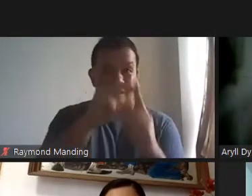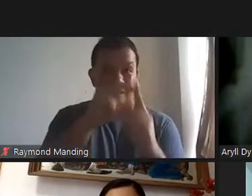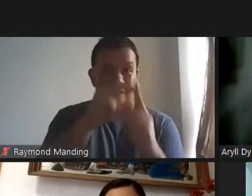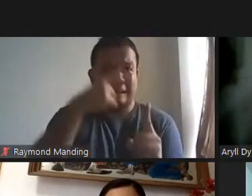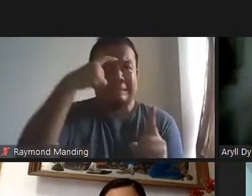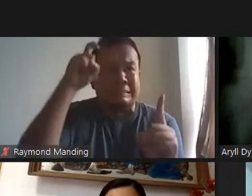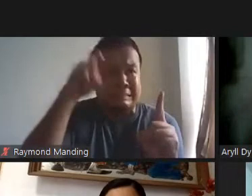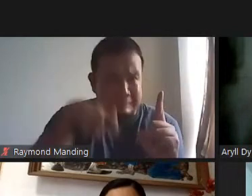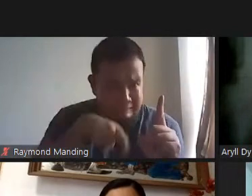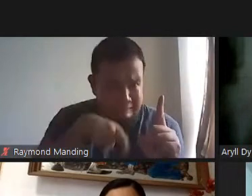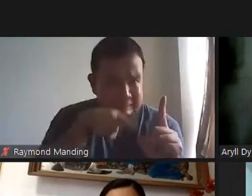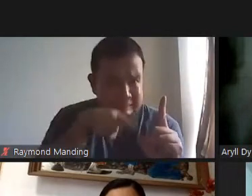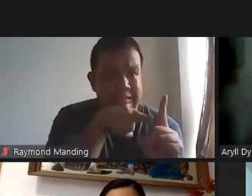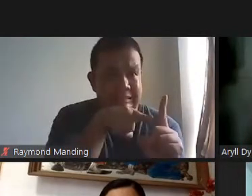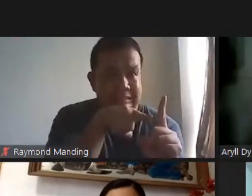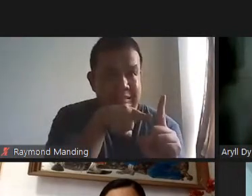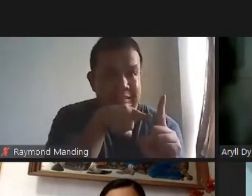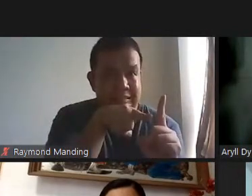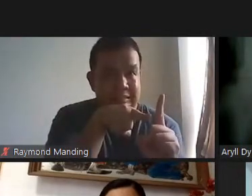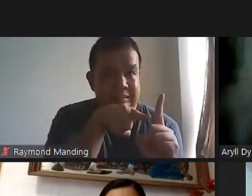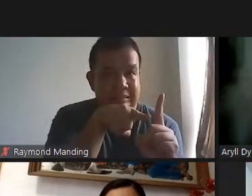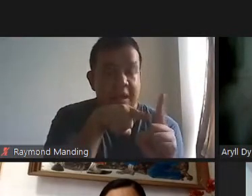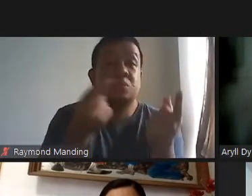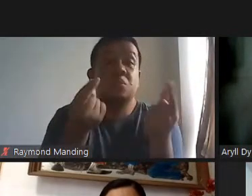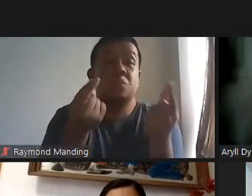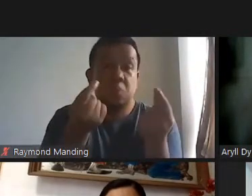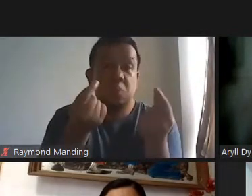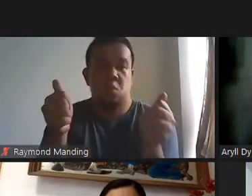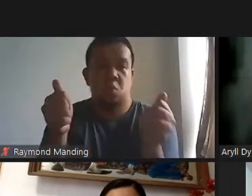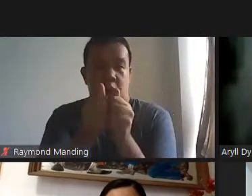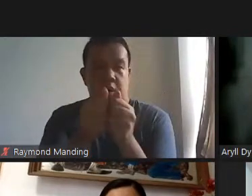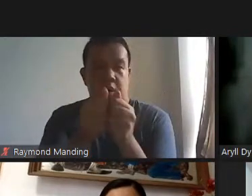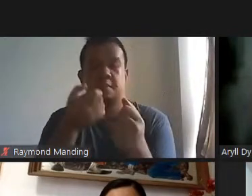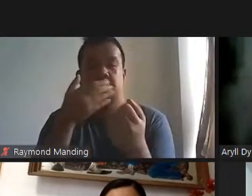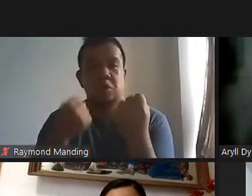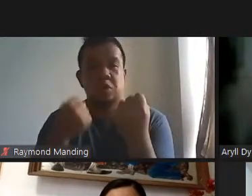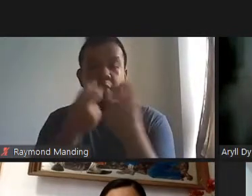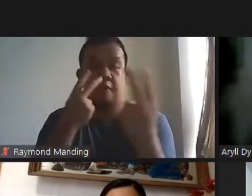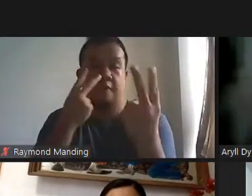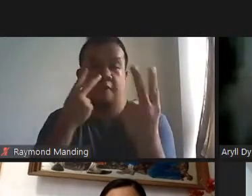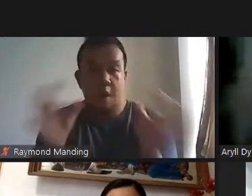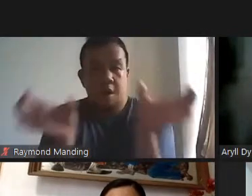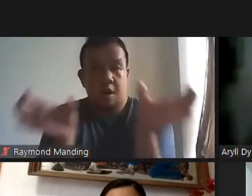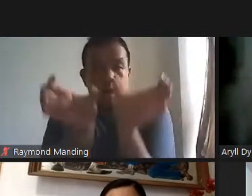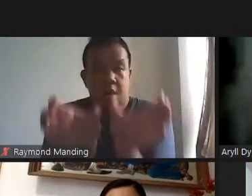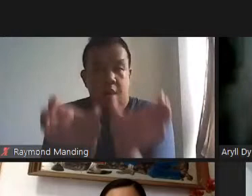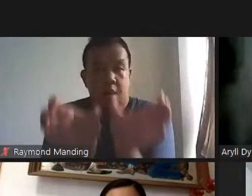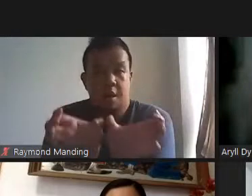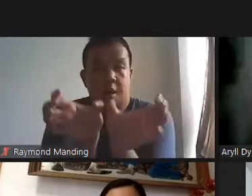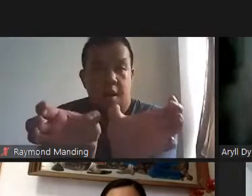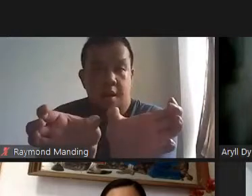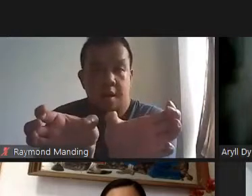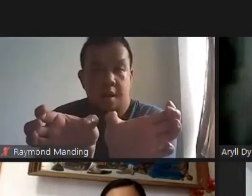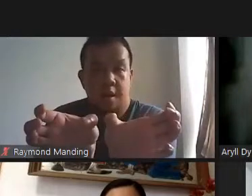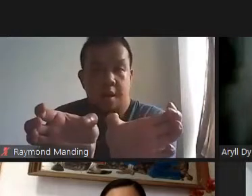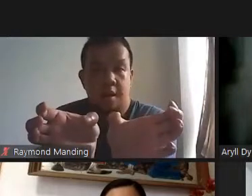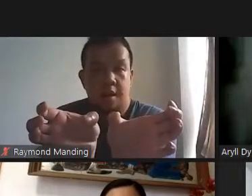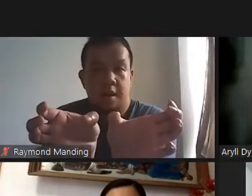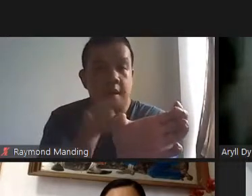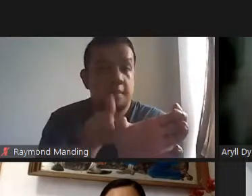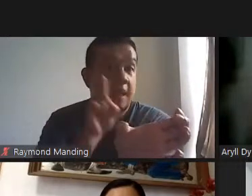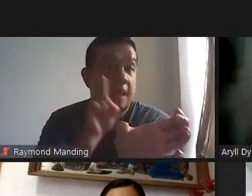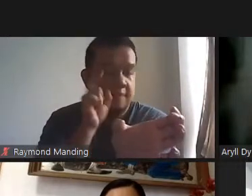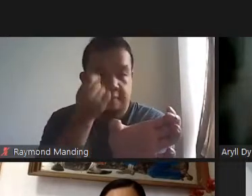for example, yung mga medical words that would be difficult to understand for a deaf. So what do? May kasamang visual or may